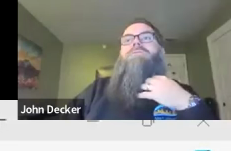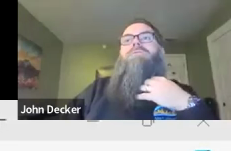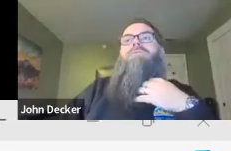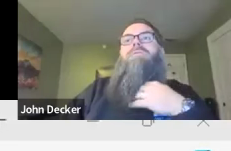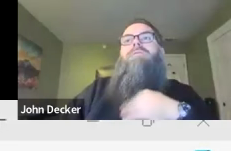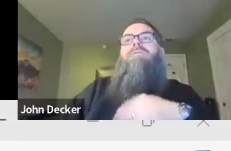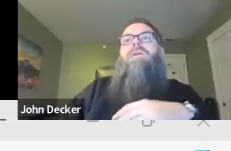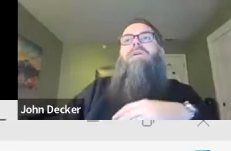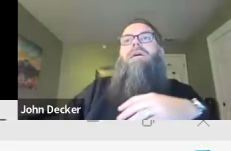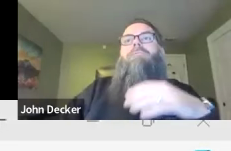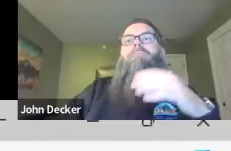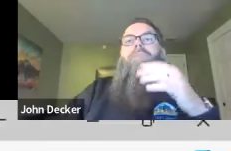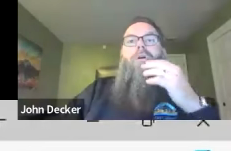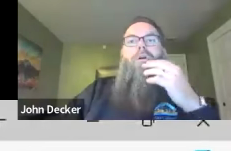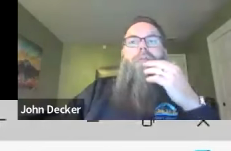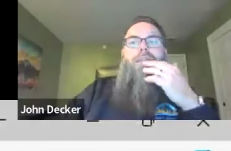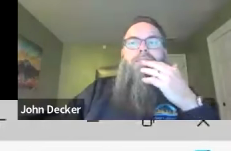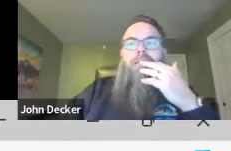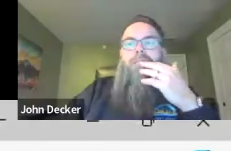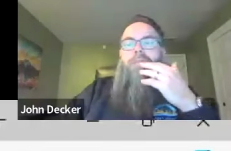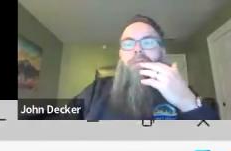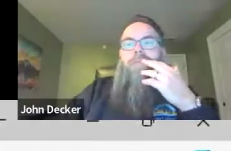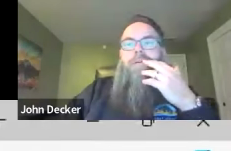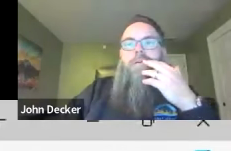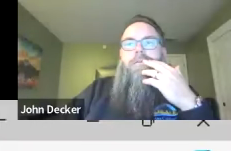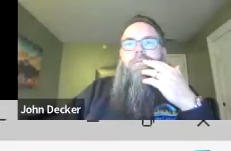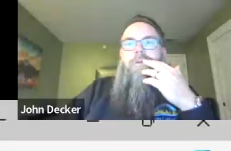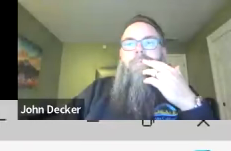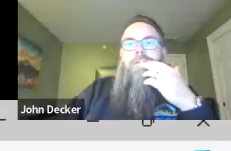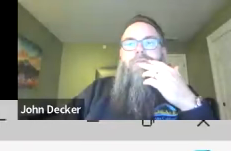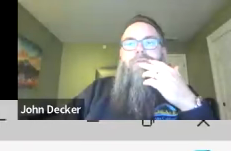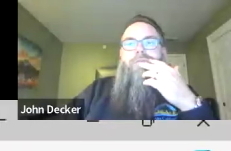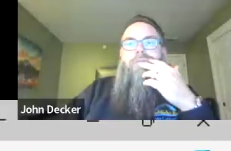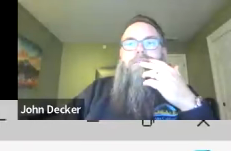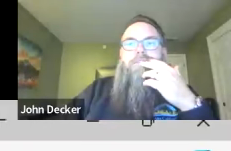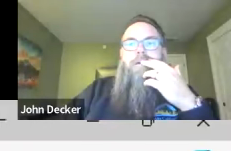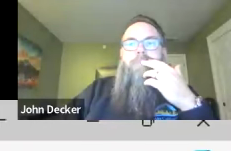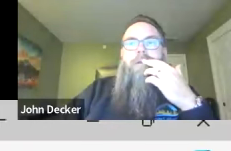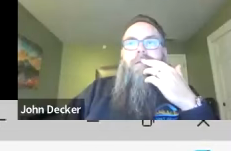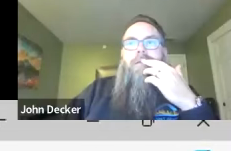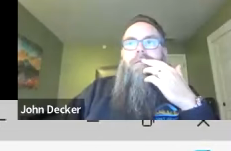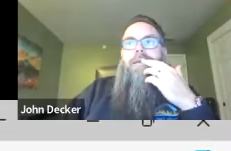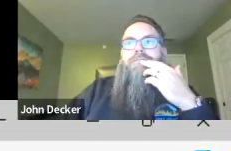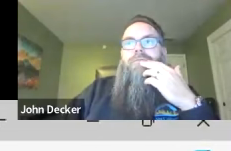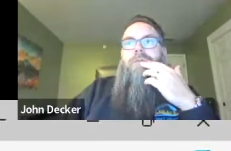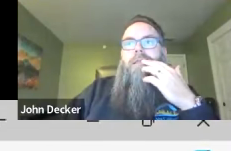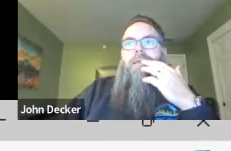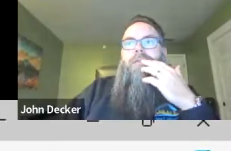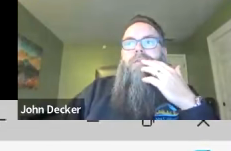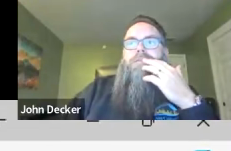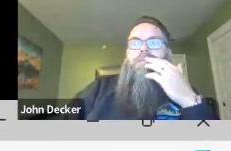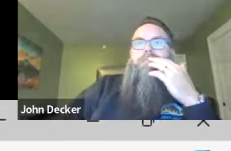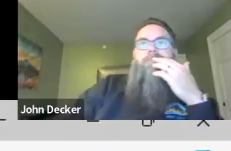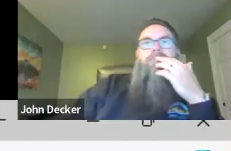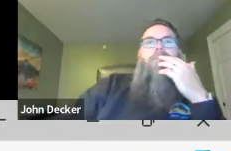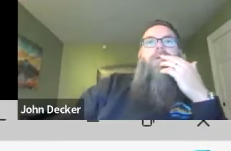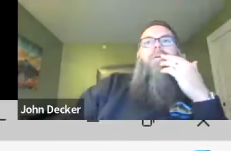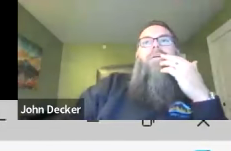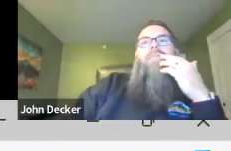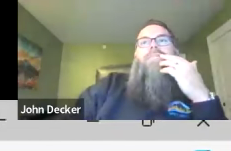going to be all that is needed from the department in order for us to implement the next rate